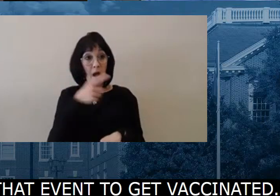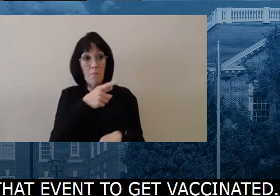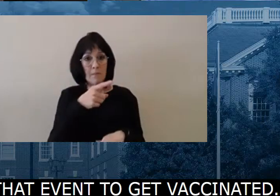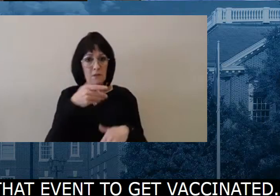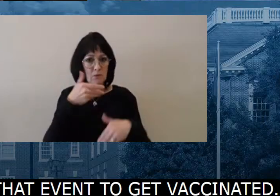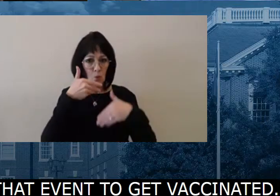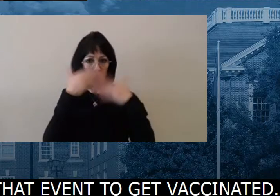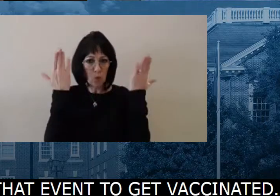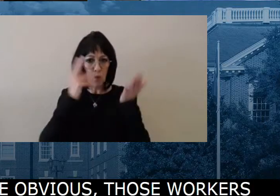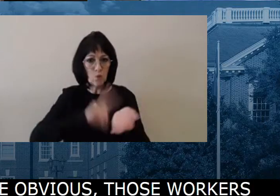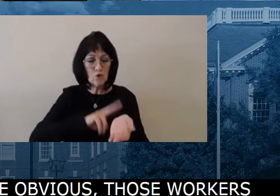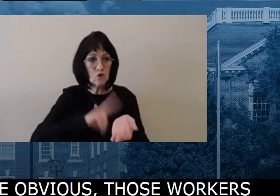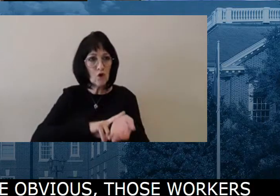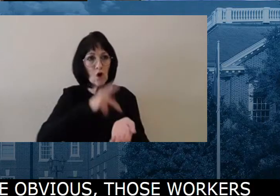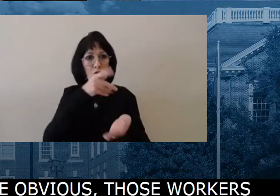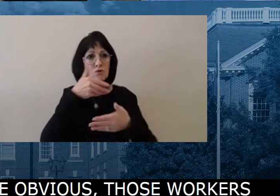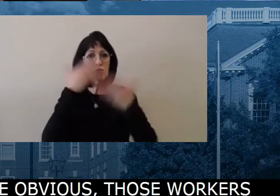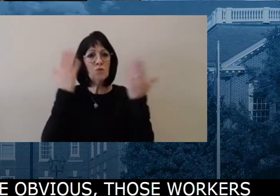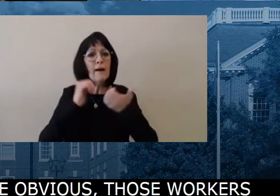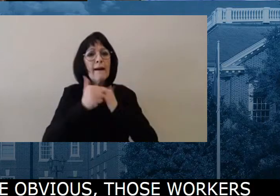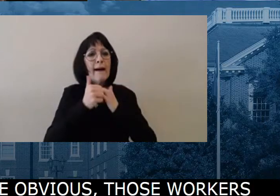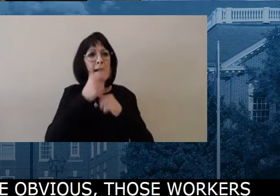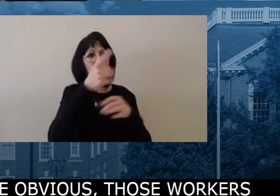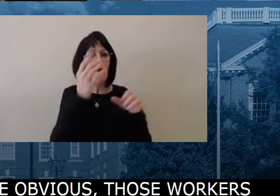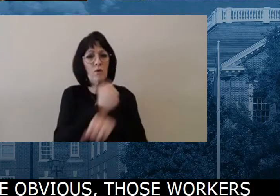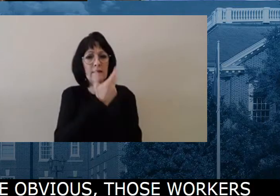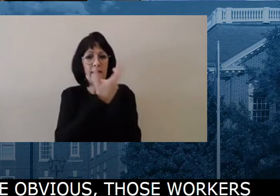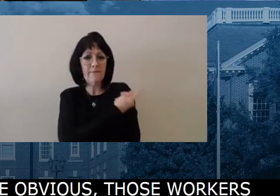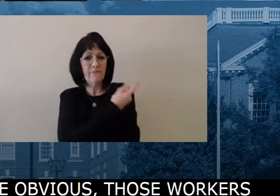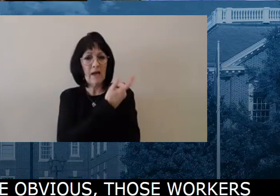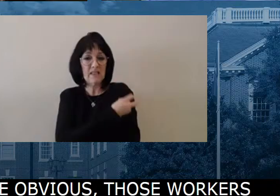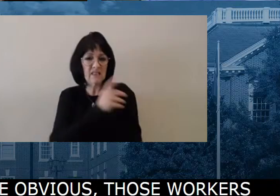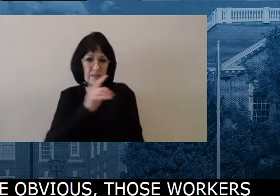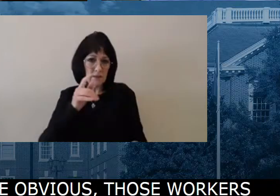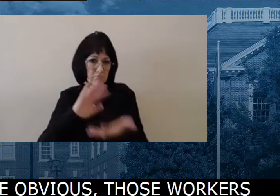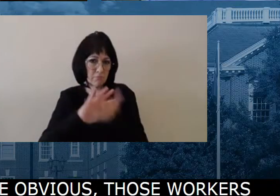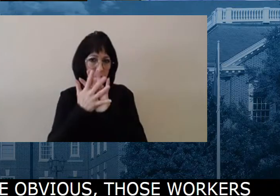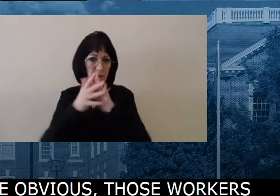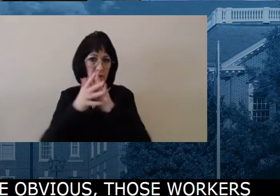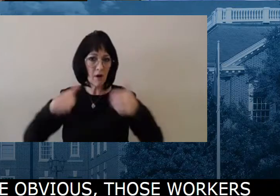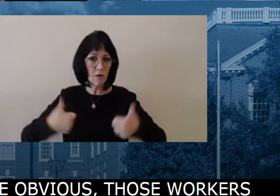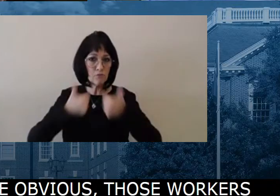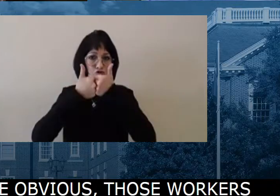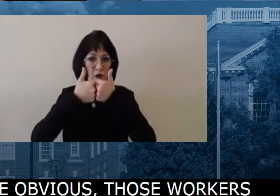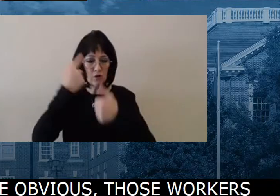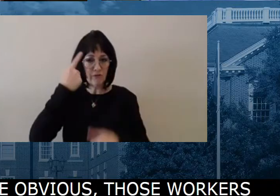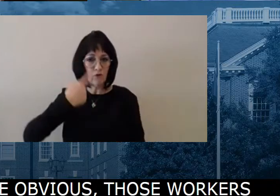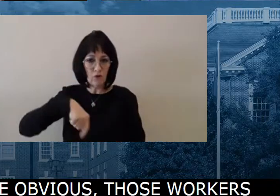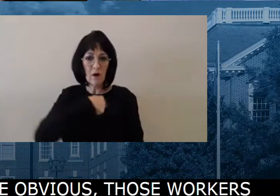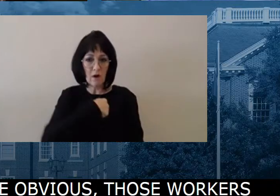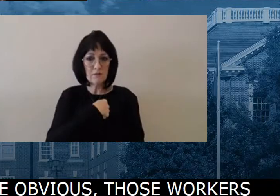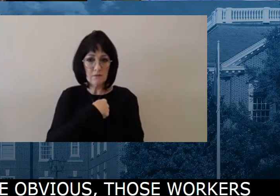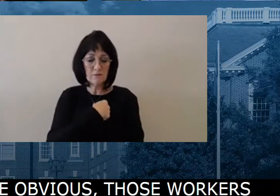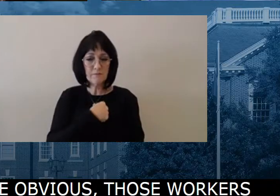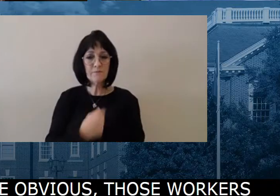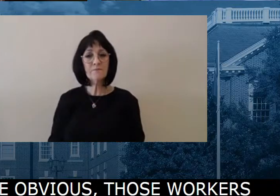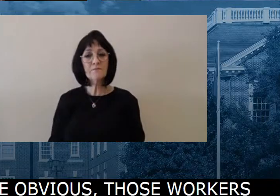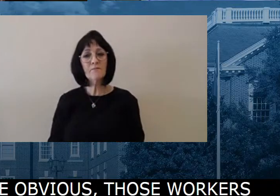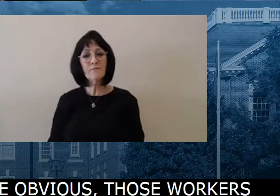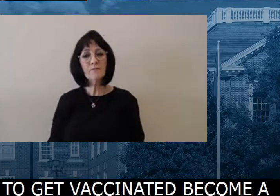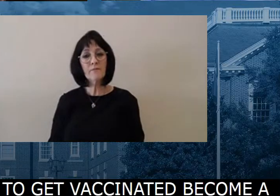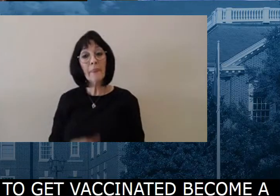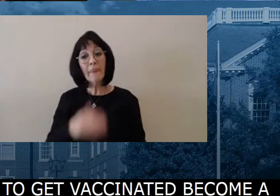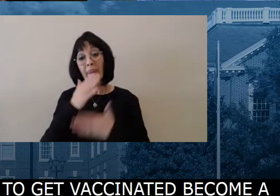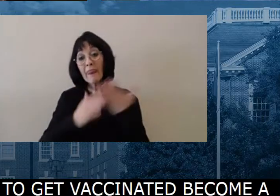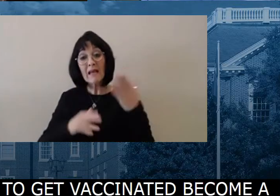A little bit easier in the sense that the biggest challenge, particularly on the equity side, is getting people